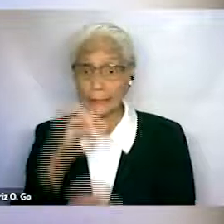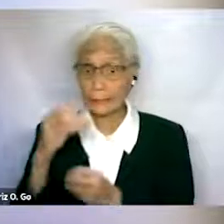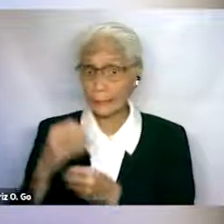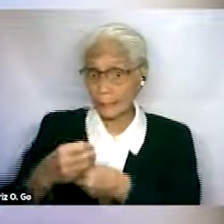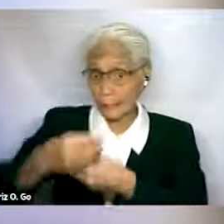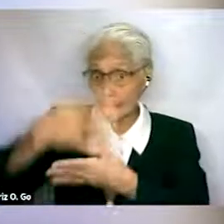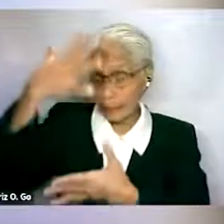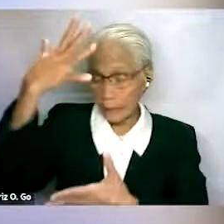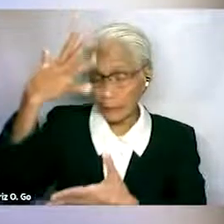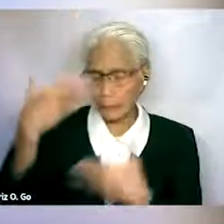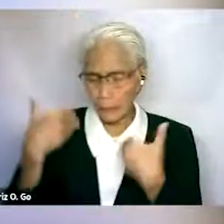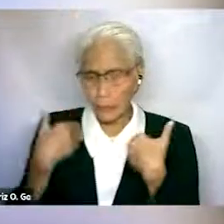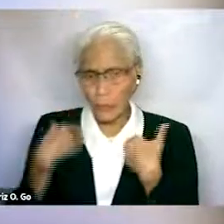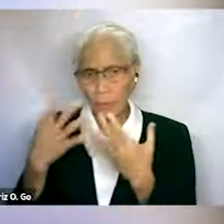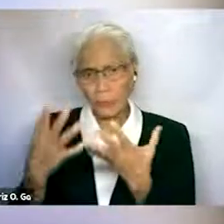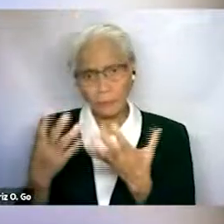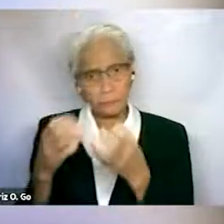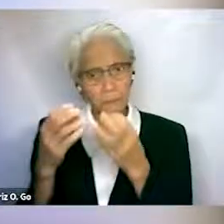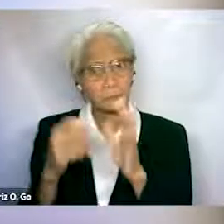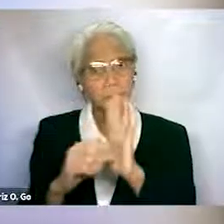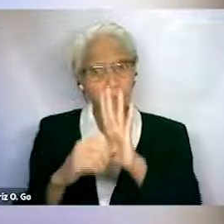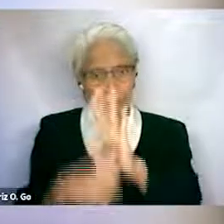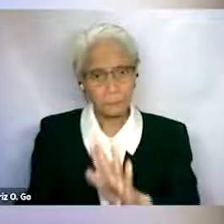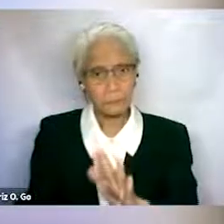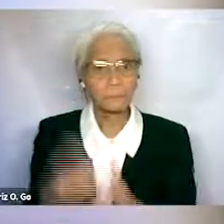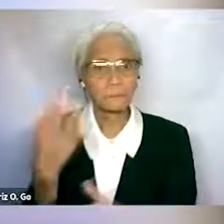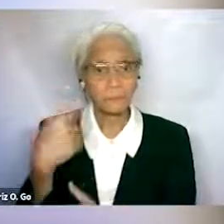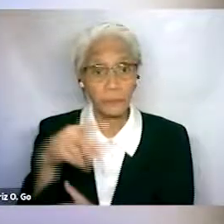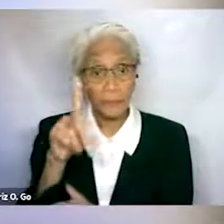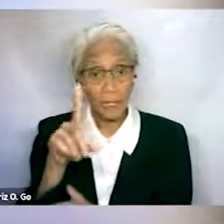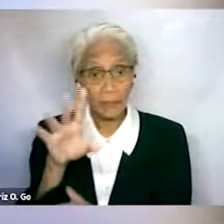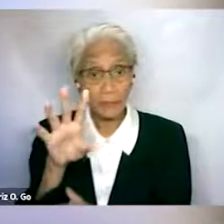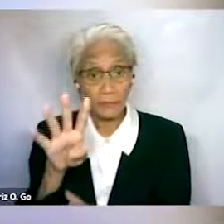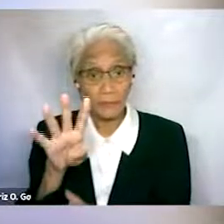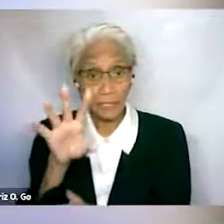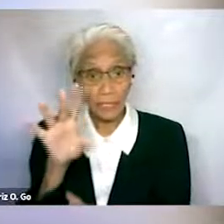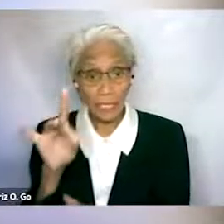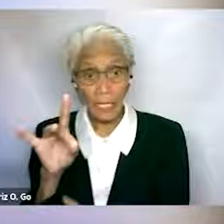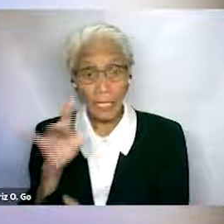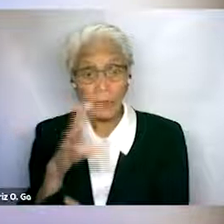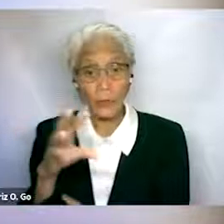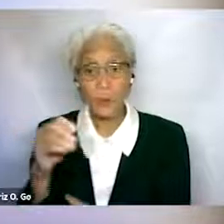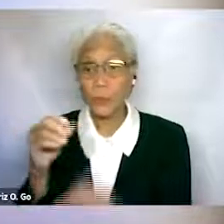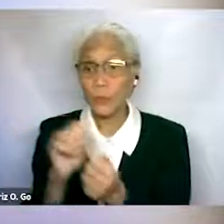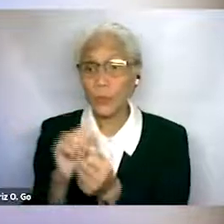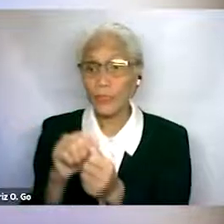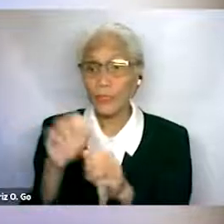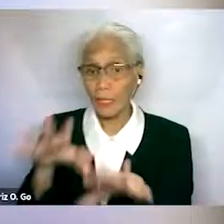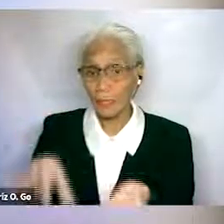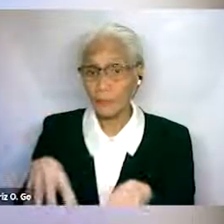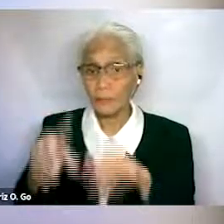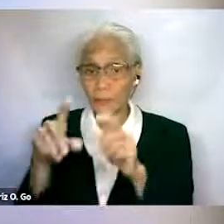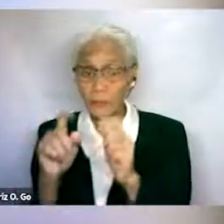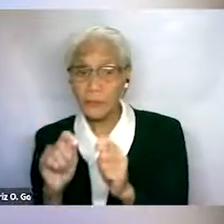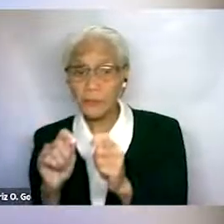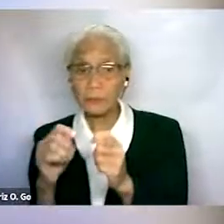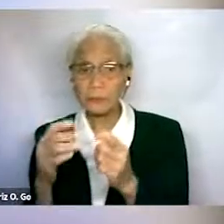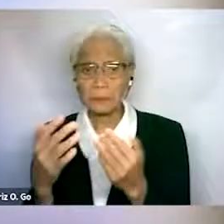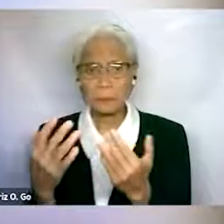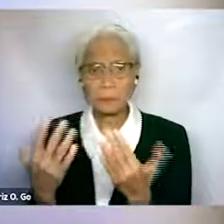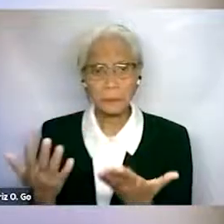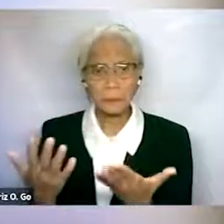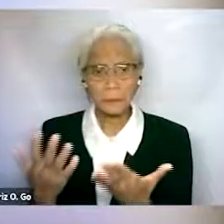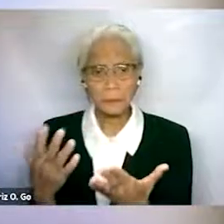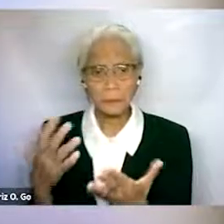of the ICCPR and also of the ESCR, there has already been a statement,